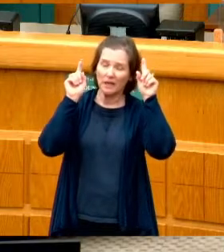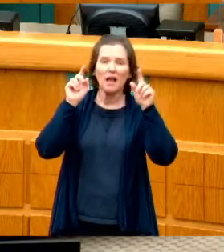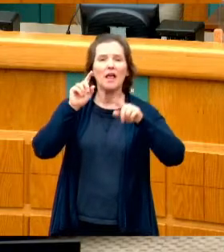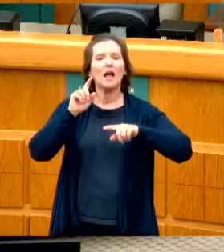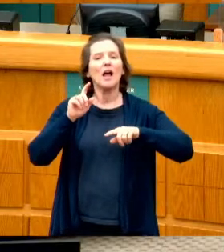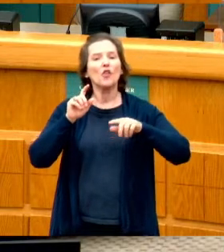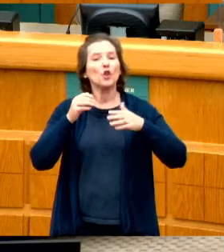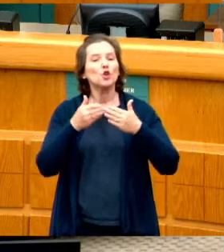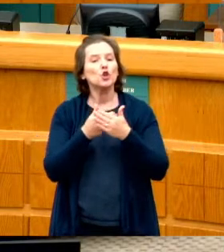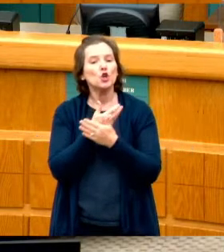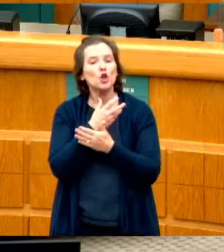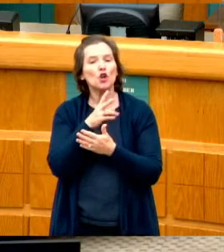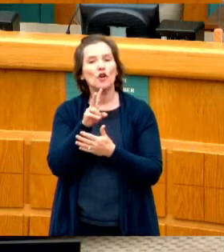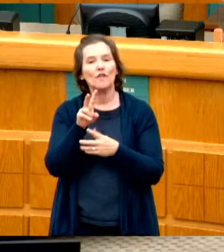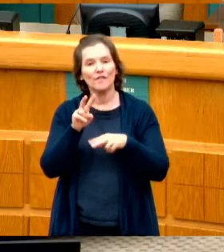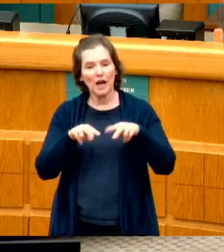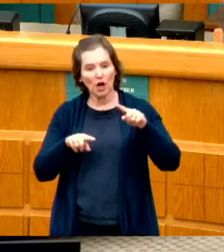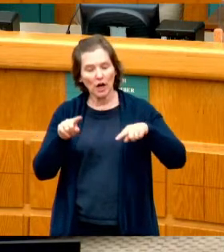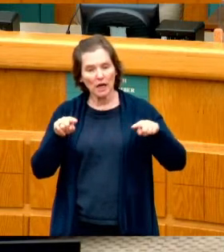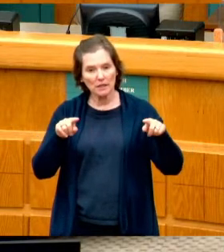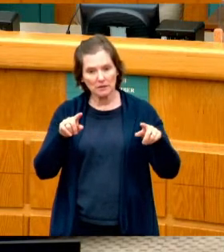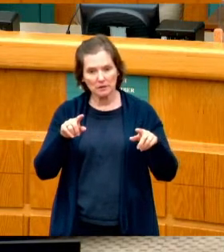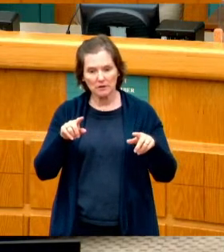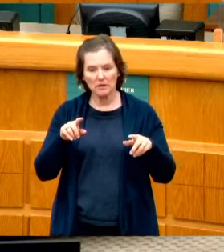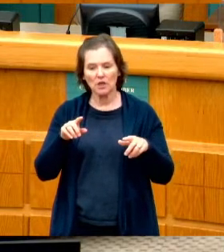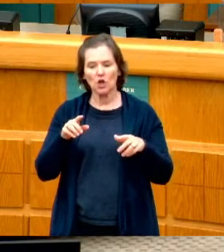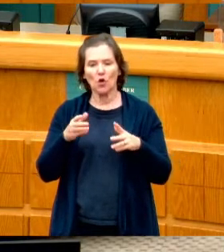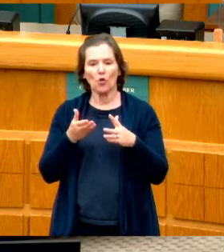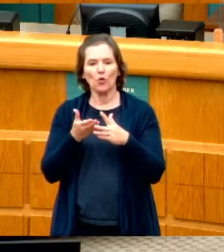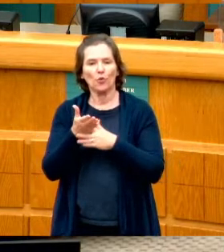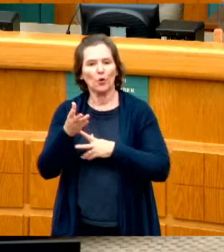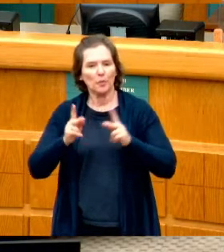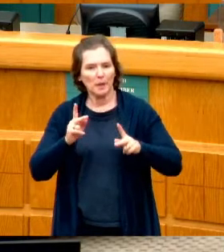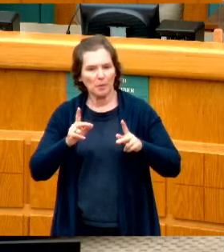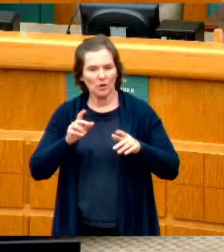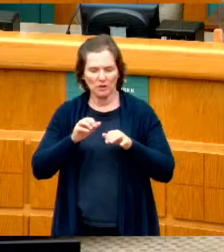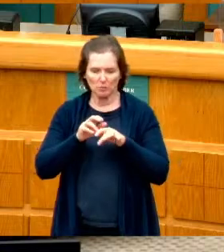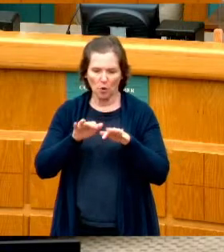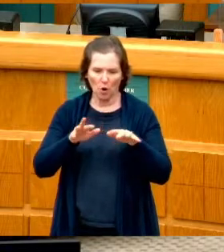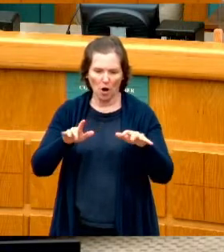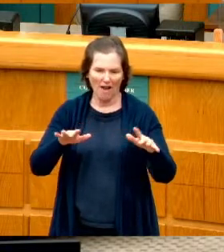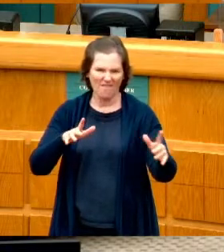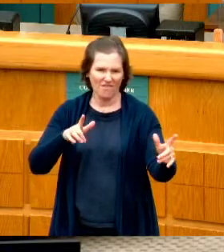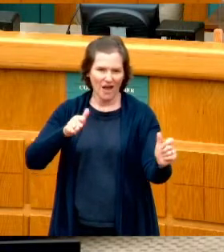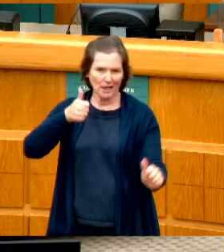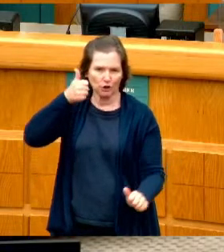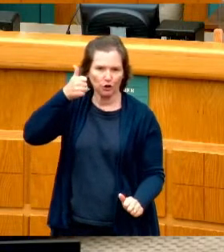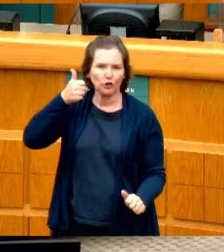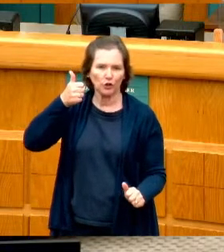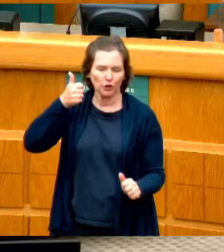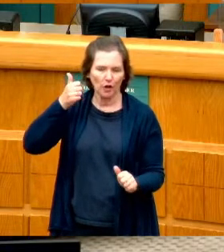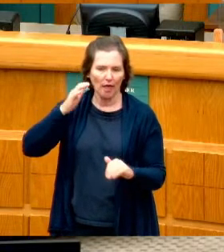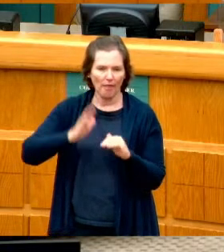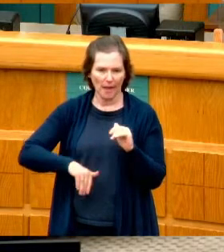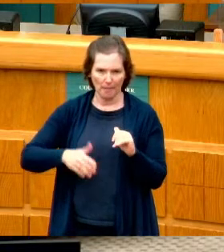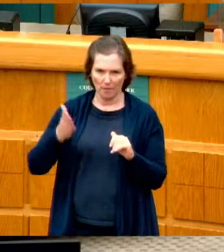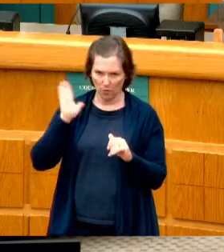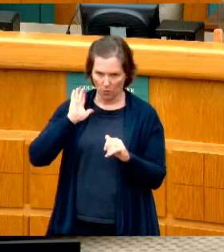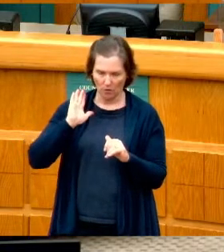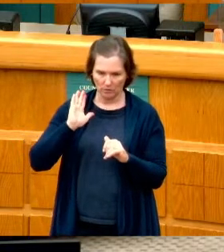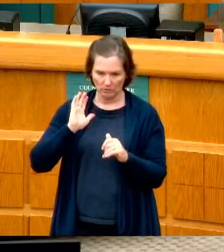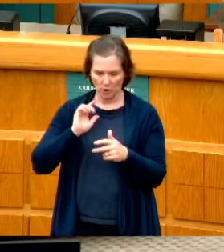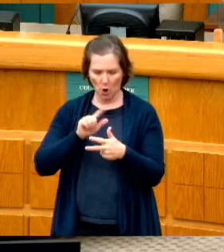more easily and quickly among people, causing more infections with the COVID-19 virus. All 3